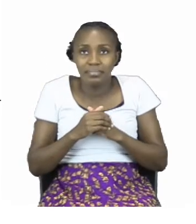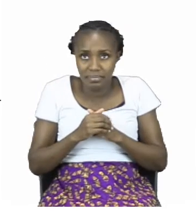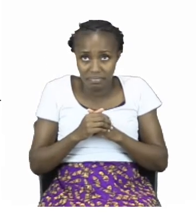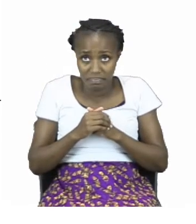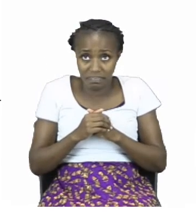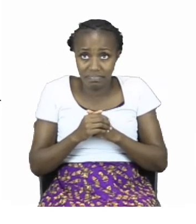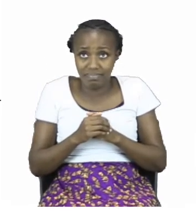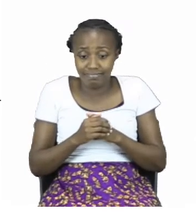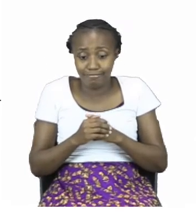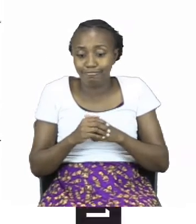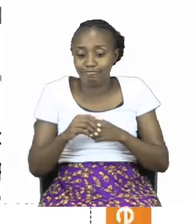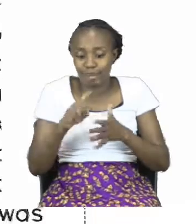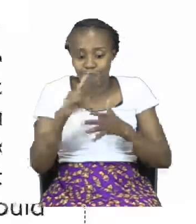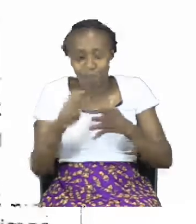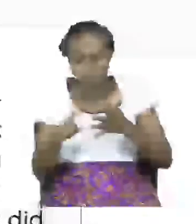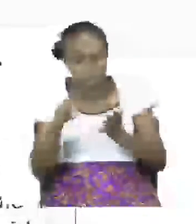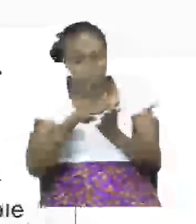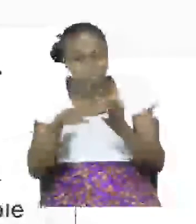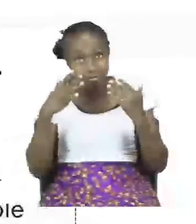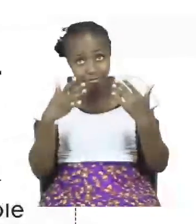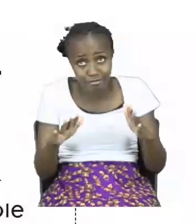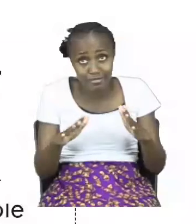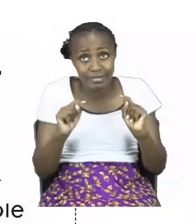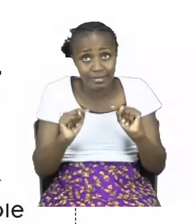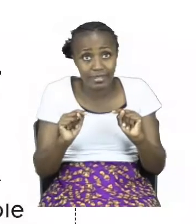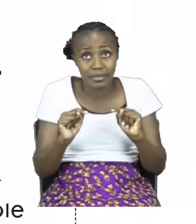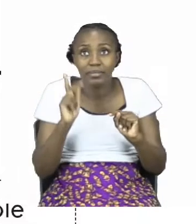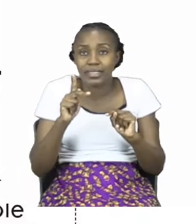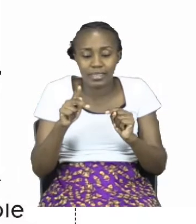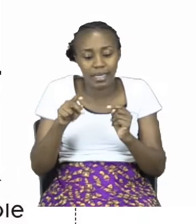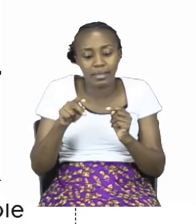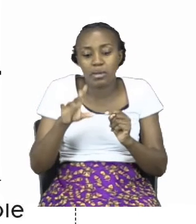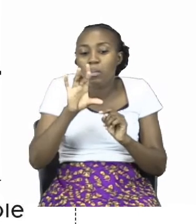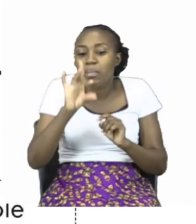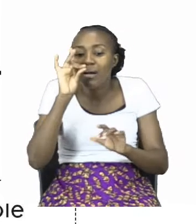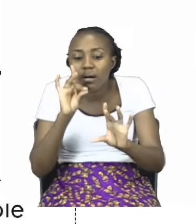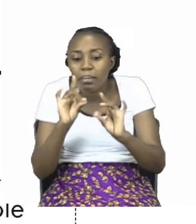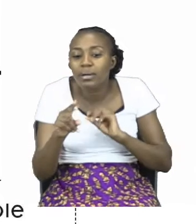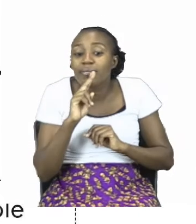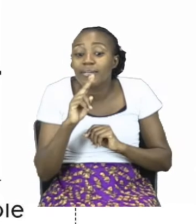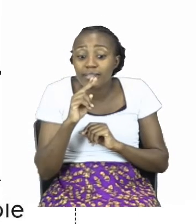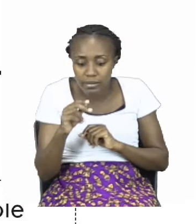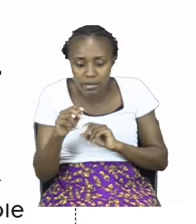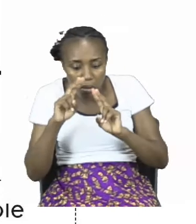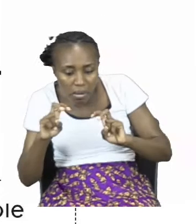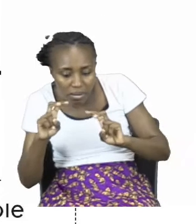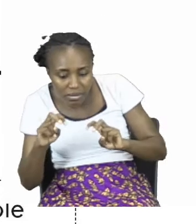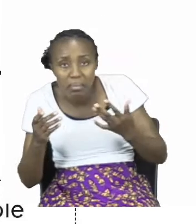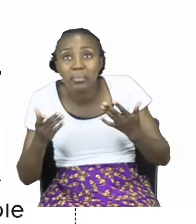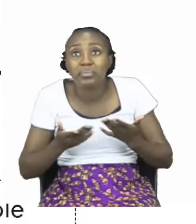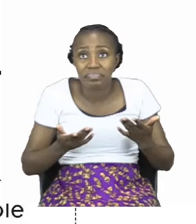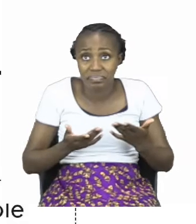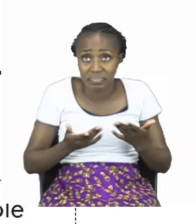So now that we have read our questions, boys and girls, we now need to hunt for our answers. And in